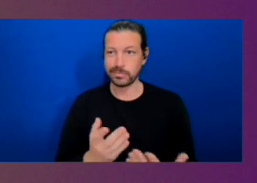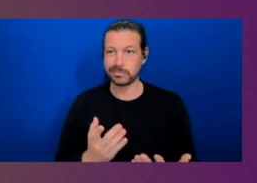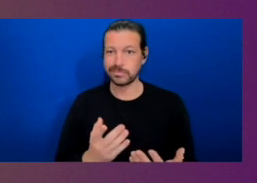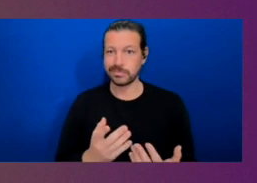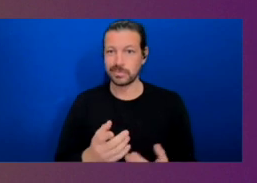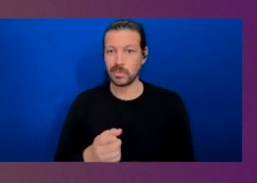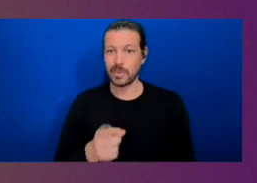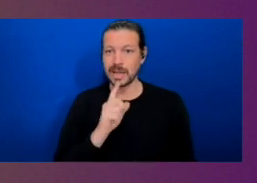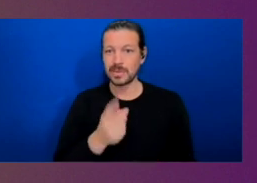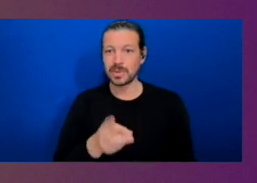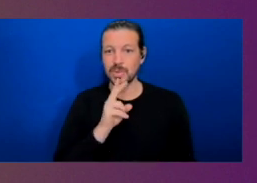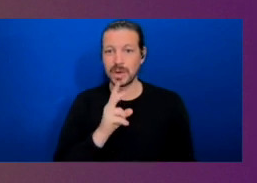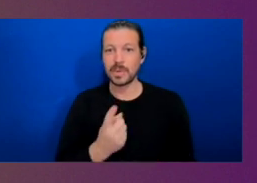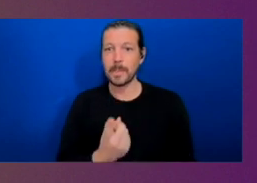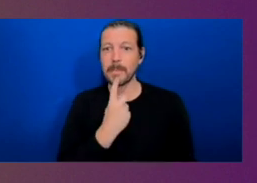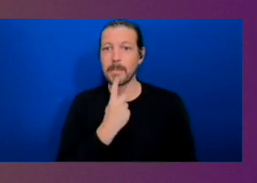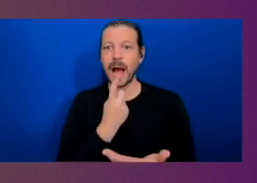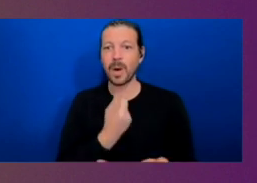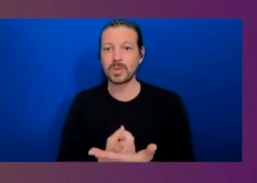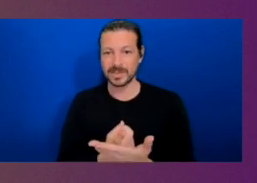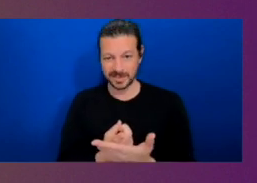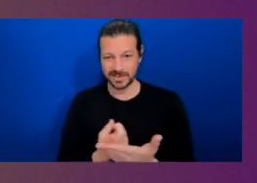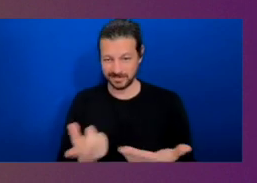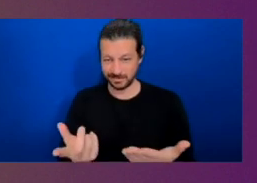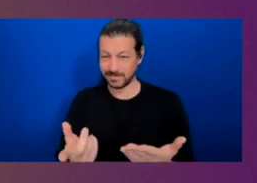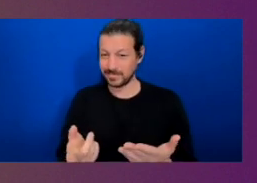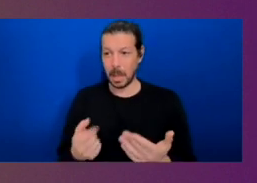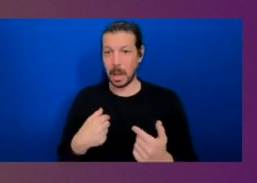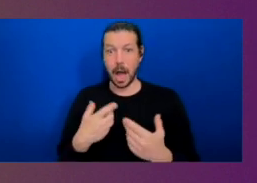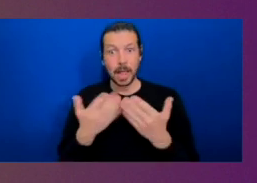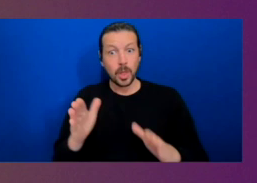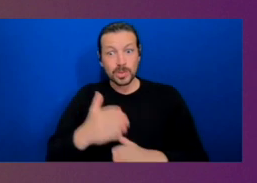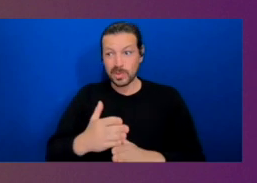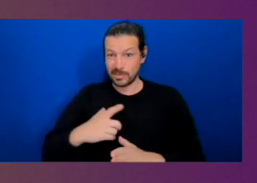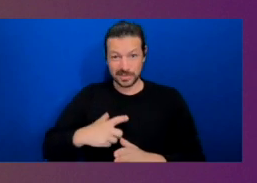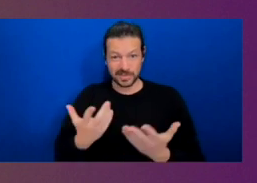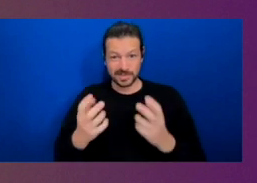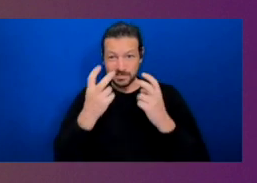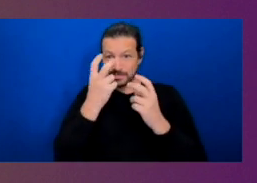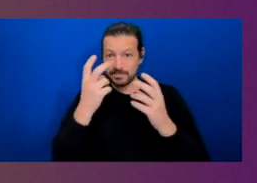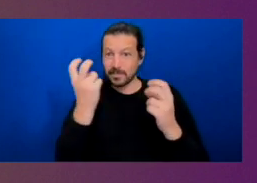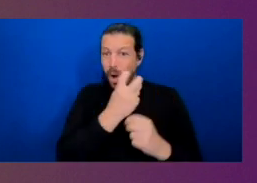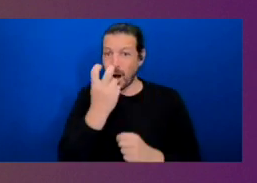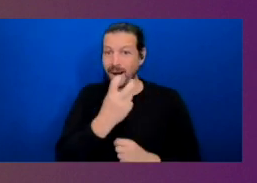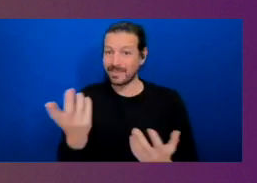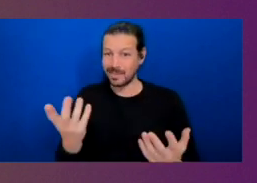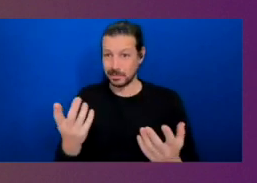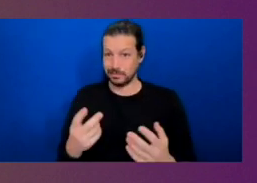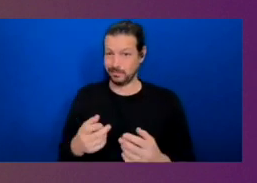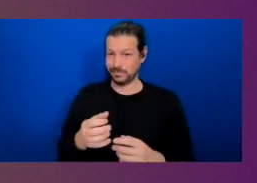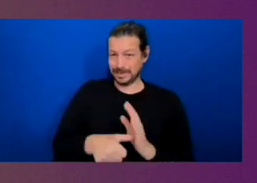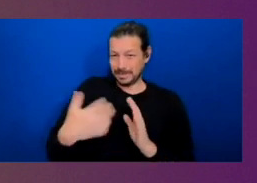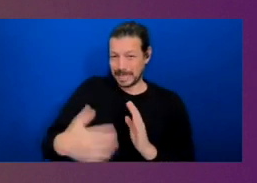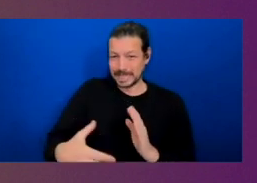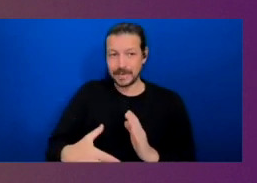who'd stopped work because I'd lost my sight was, an extraordinary barrier at the time. Now, of course, we have integrated screen